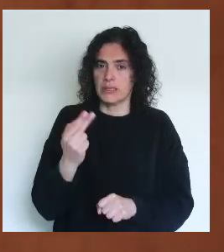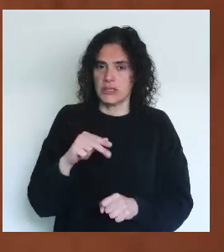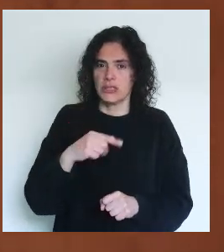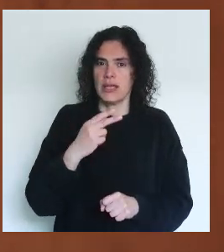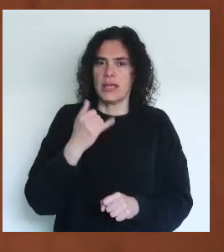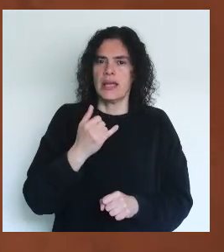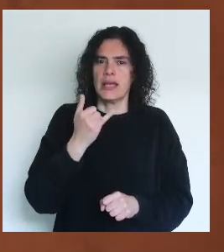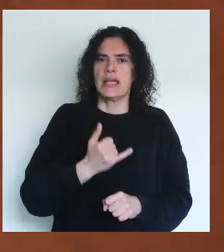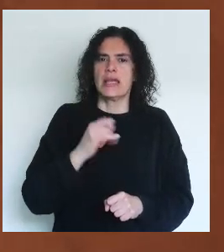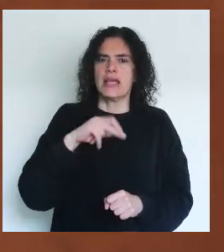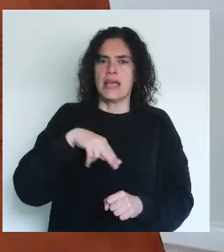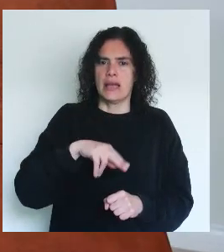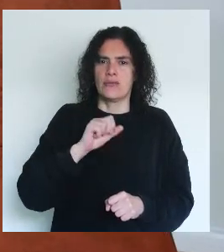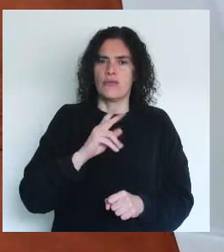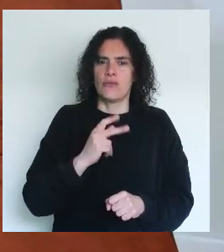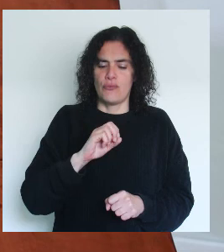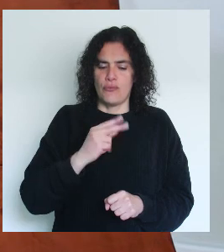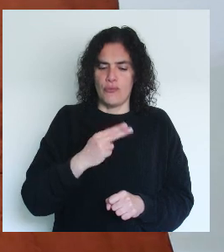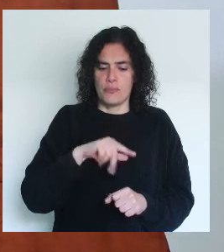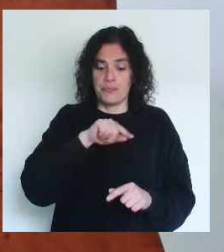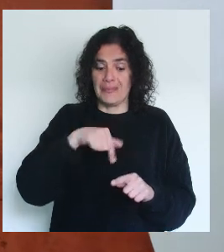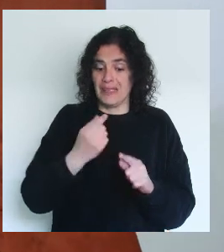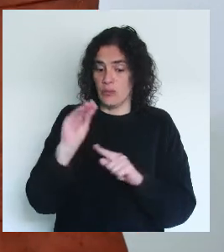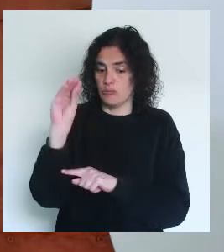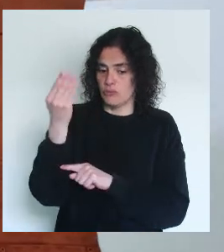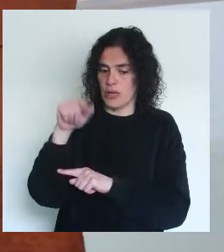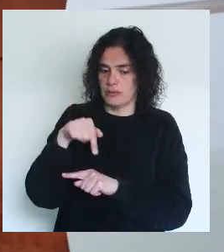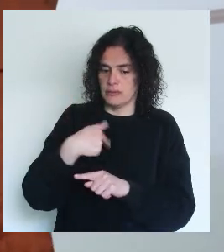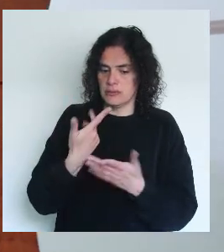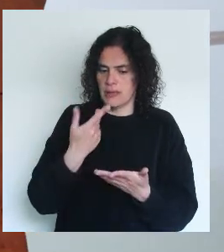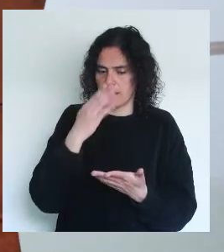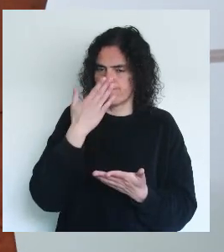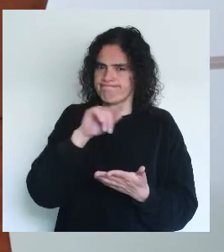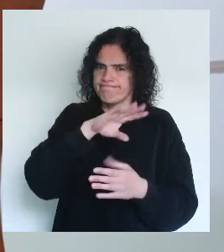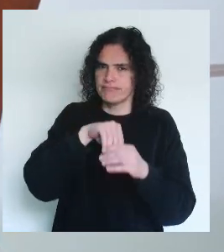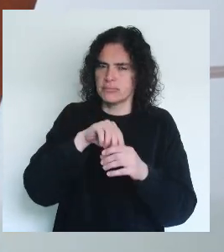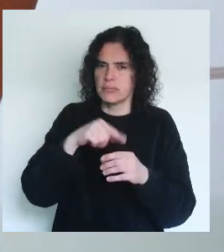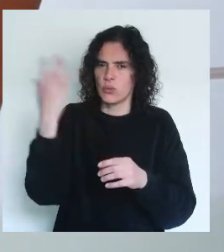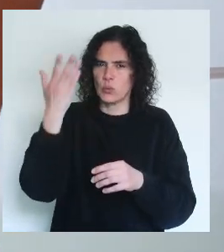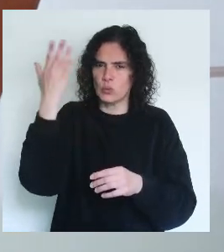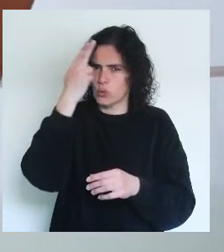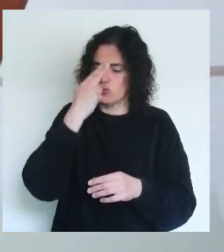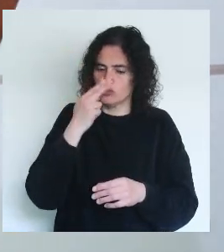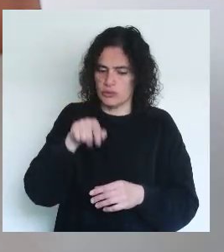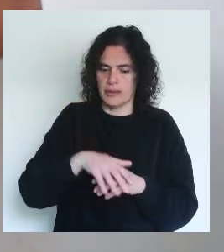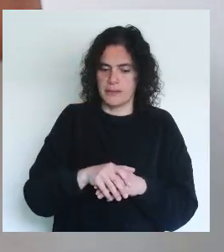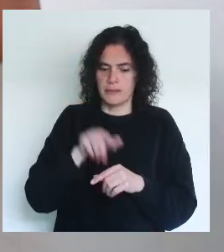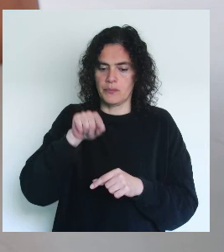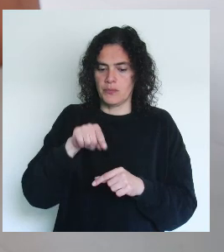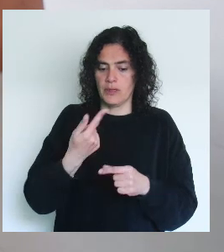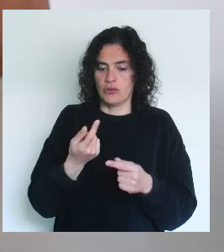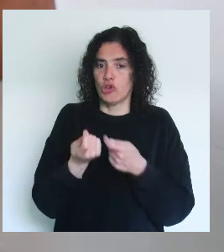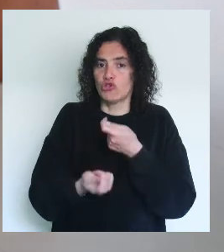artist Jan Vaux. In a way, this object here, like the Degas sculpture, belong to cultural history. This